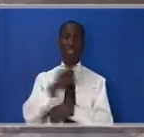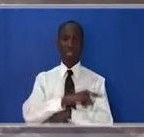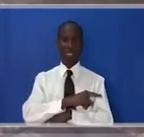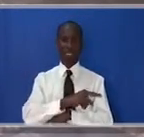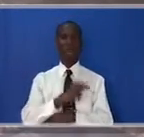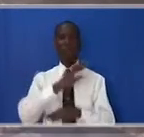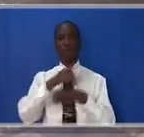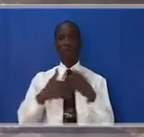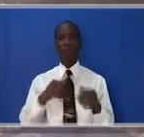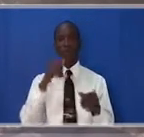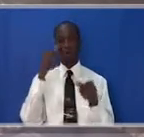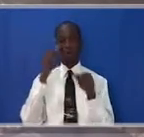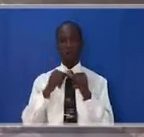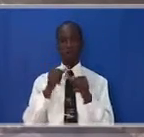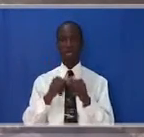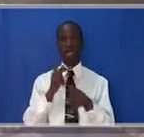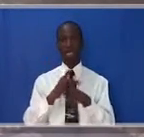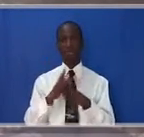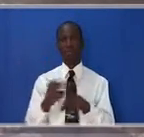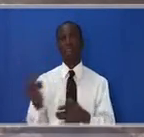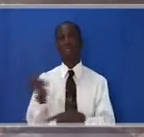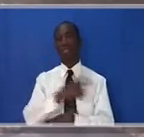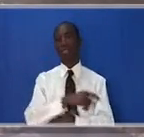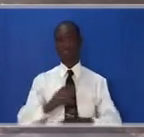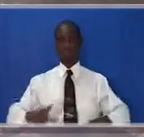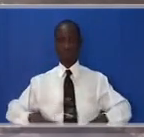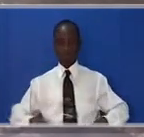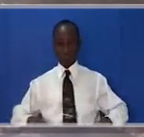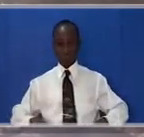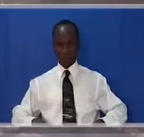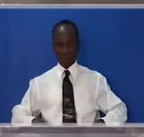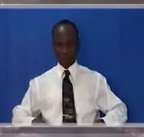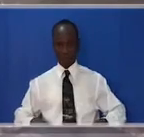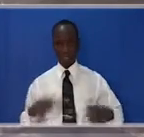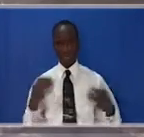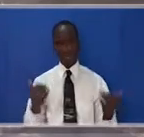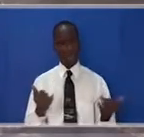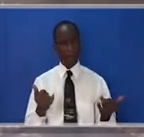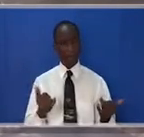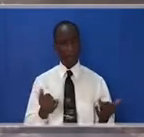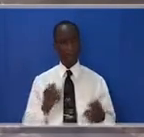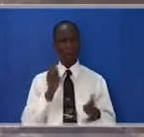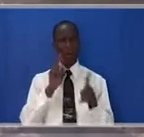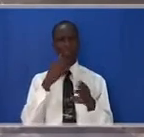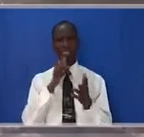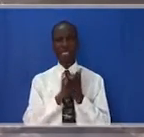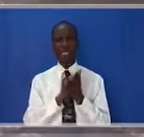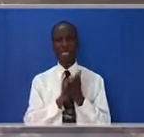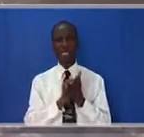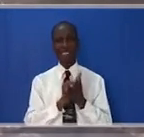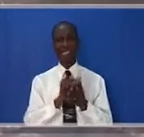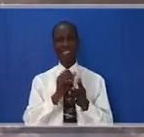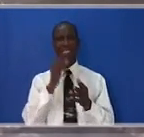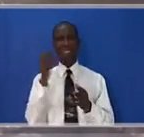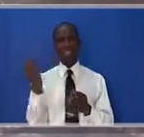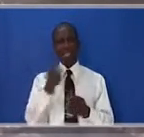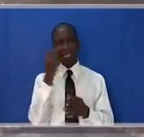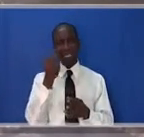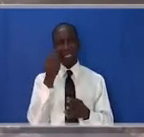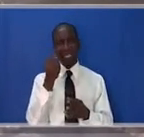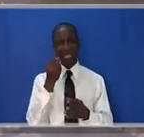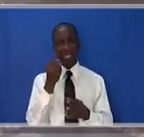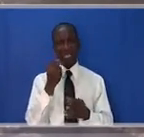Therefore, if you believe that the ceremonial laws were removed, you should know the Sabbath was removed. And there is a scripture in